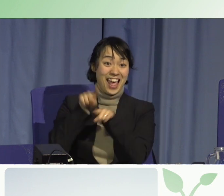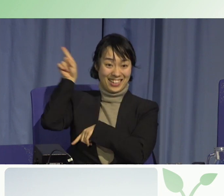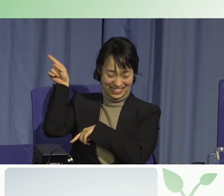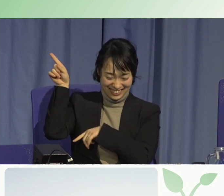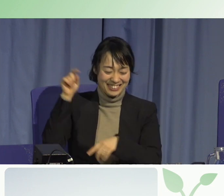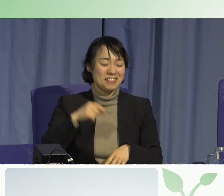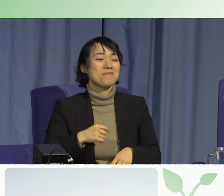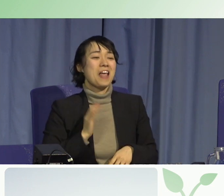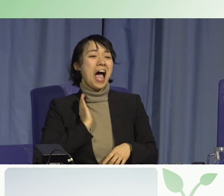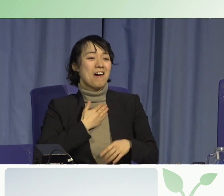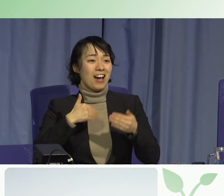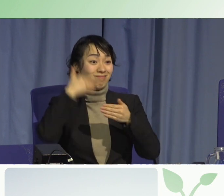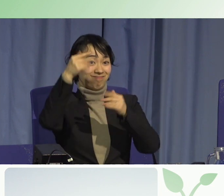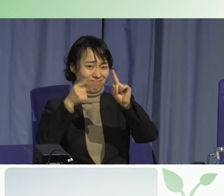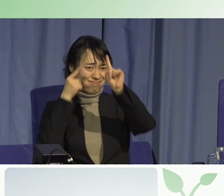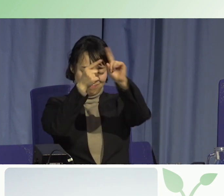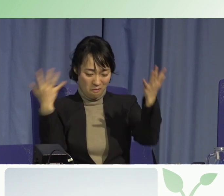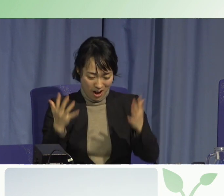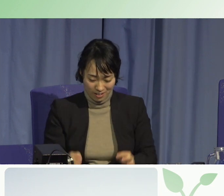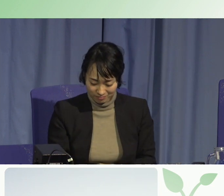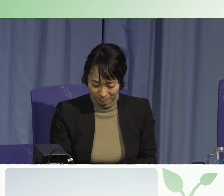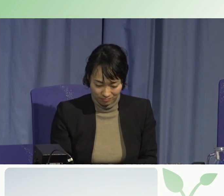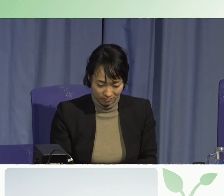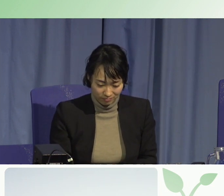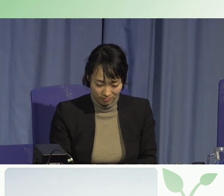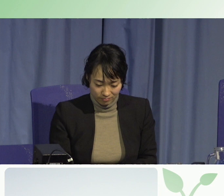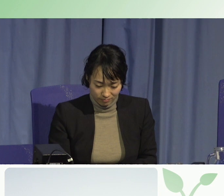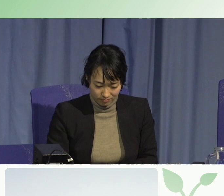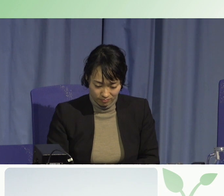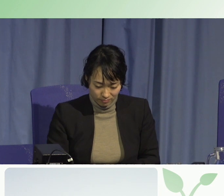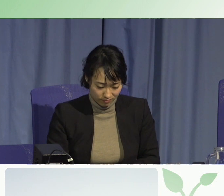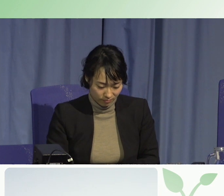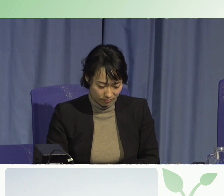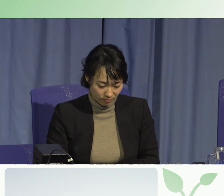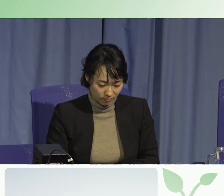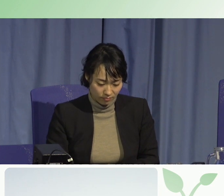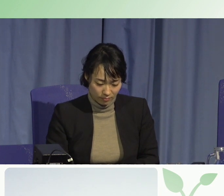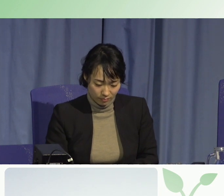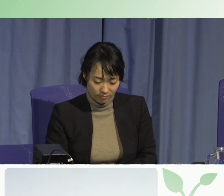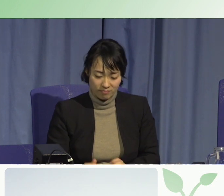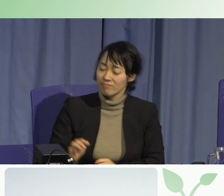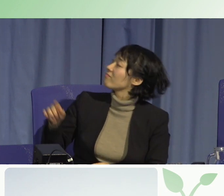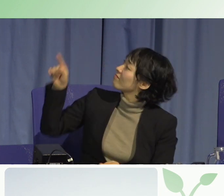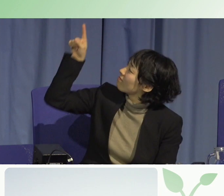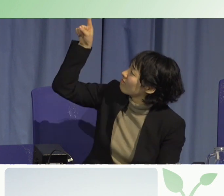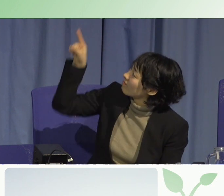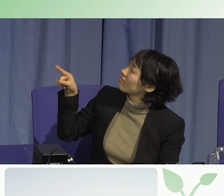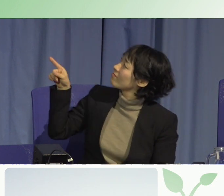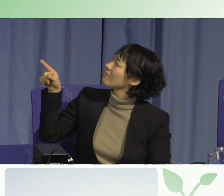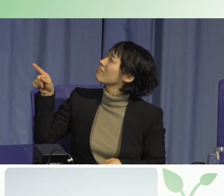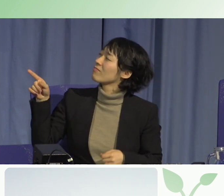So last slide, this is the last slide for my presentation. This is our future goals.